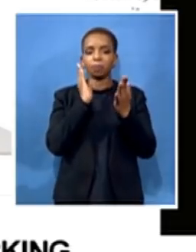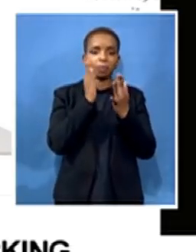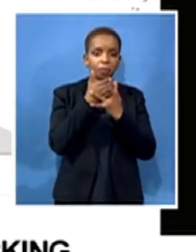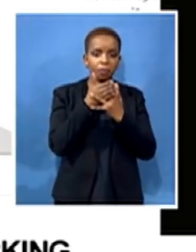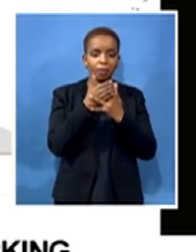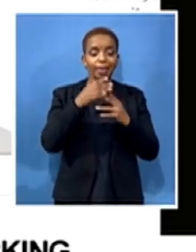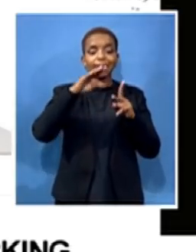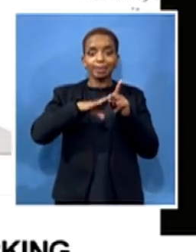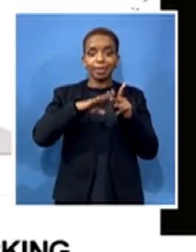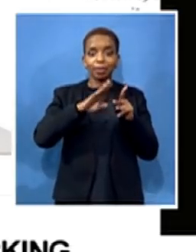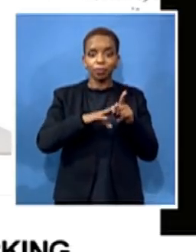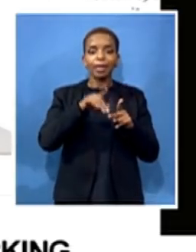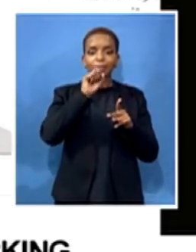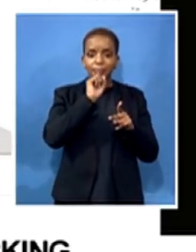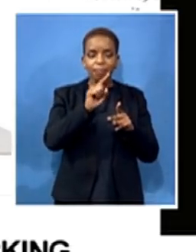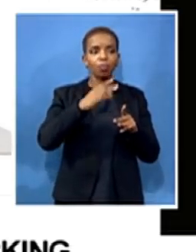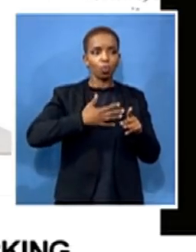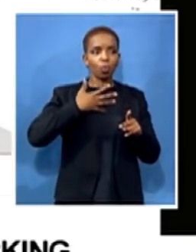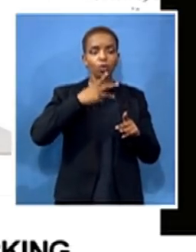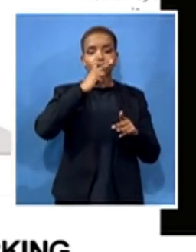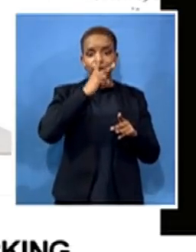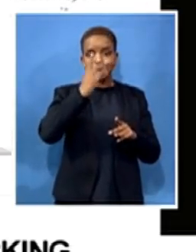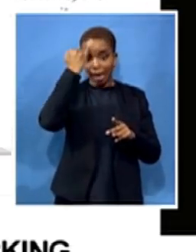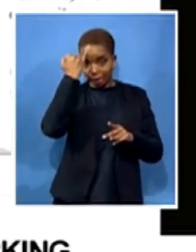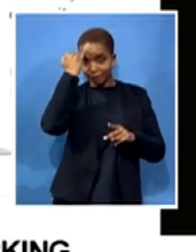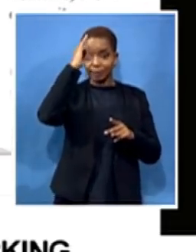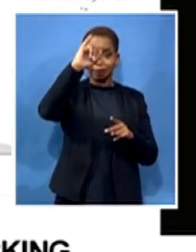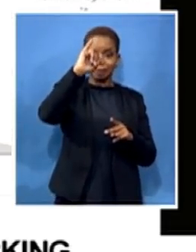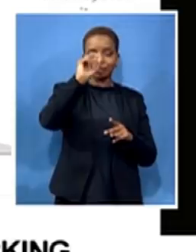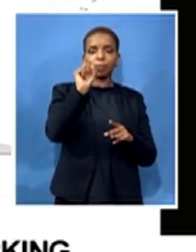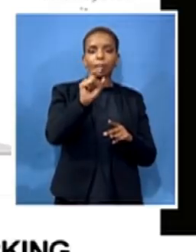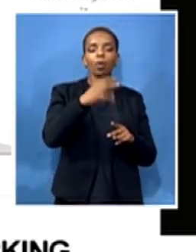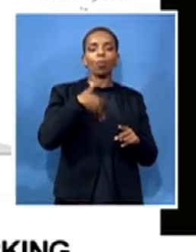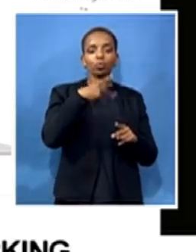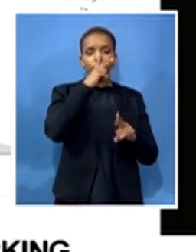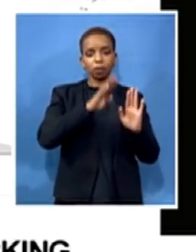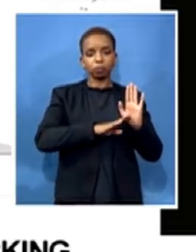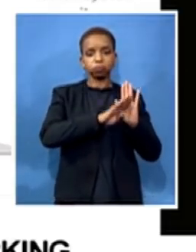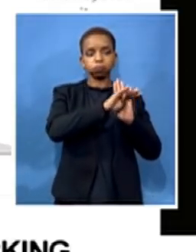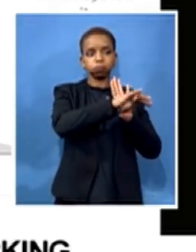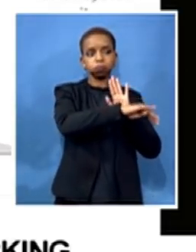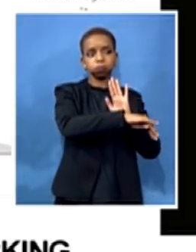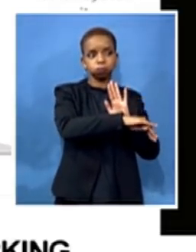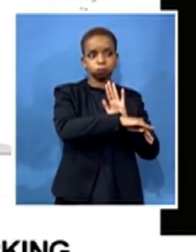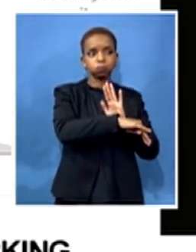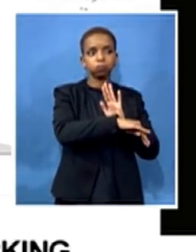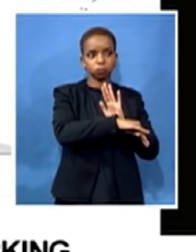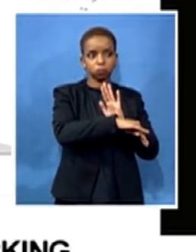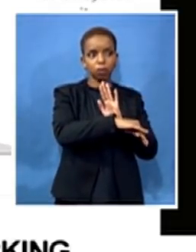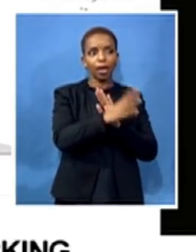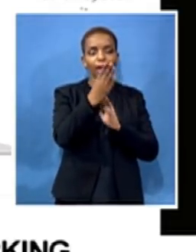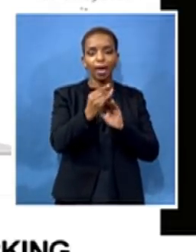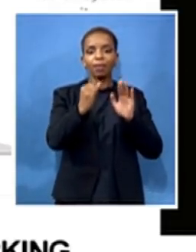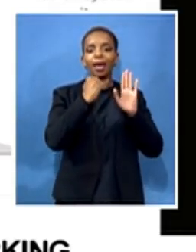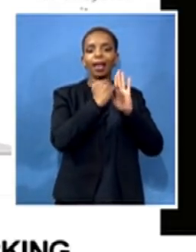situation. The two lines that you can see are basically indicating that with the surge and the difference of the